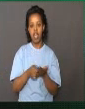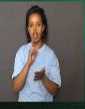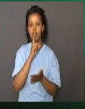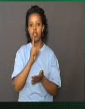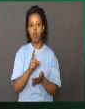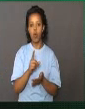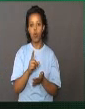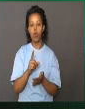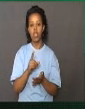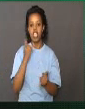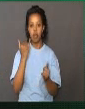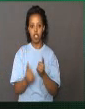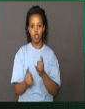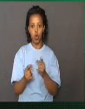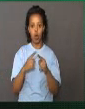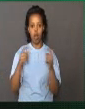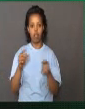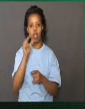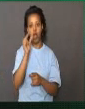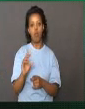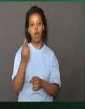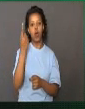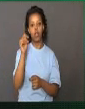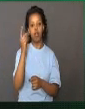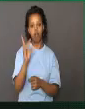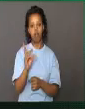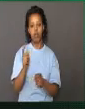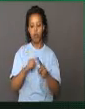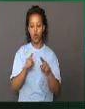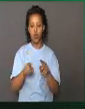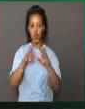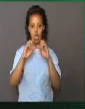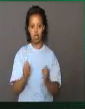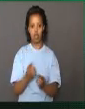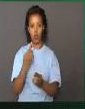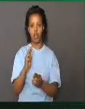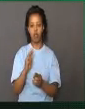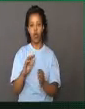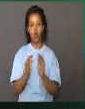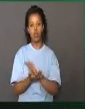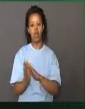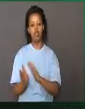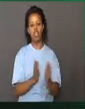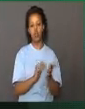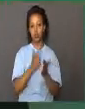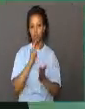the step that turns antibiotics into different product forms.